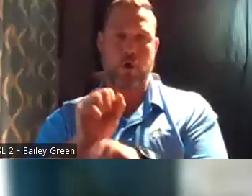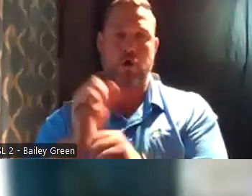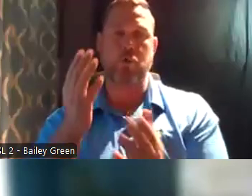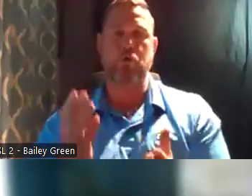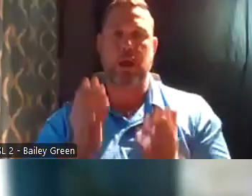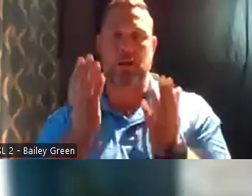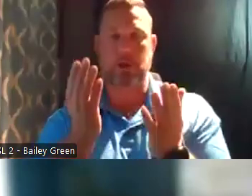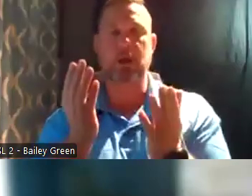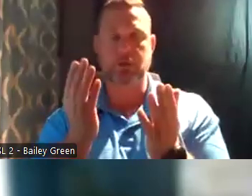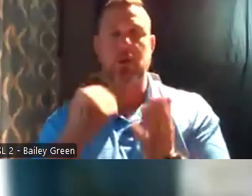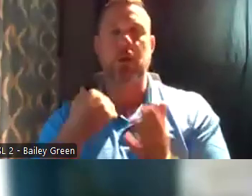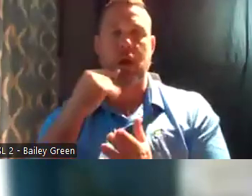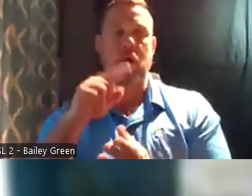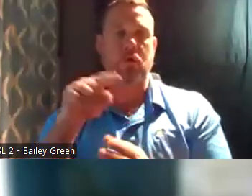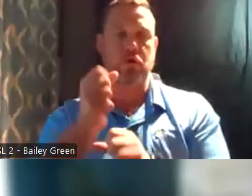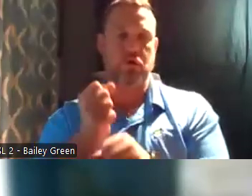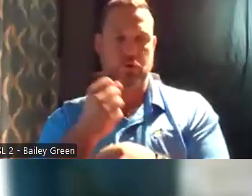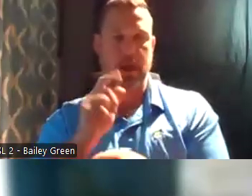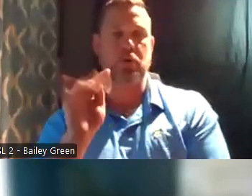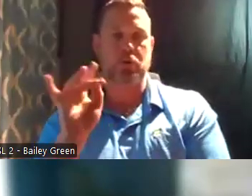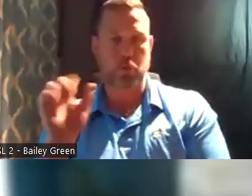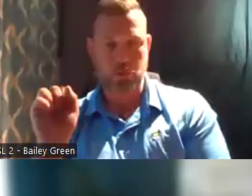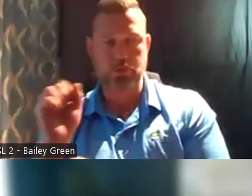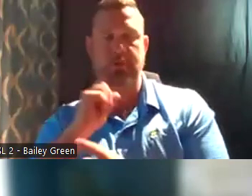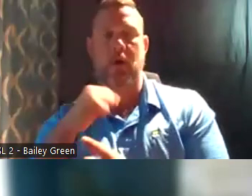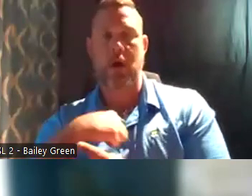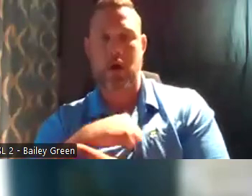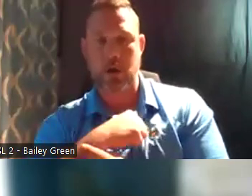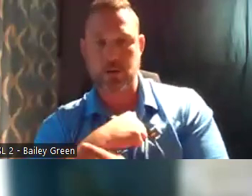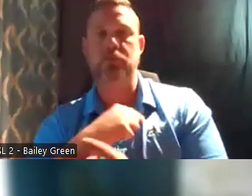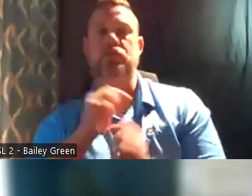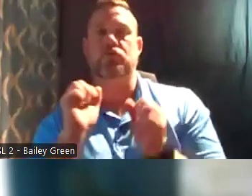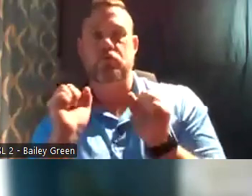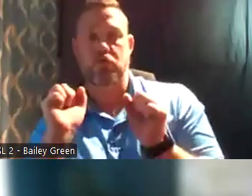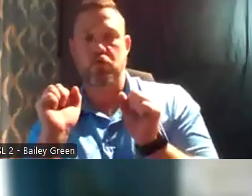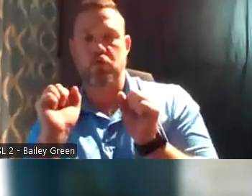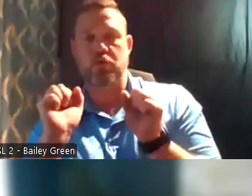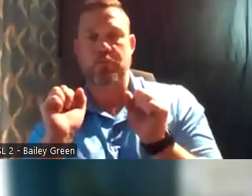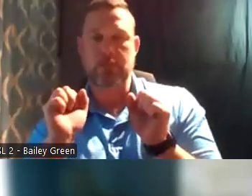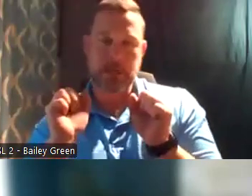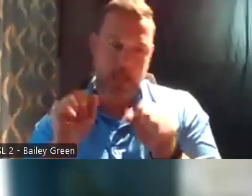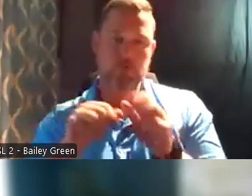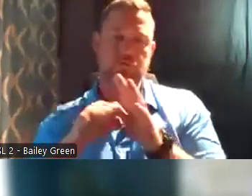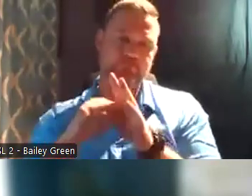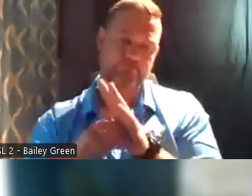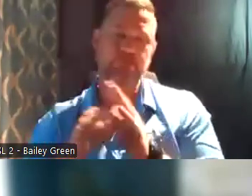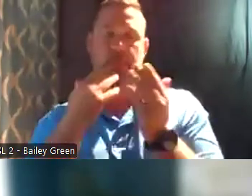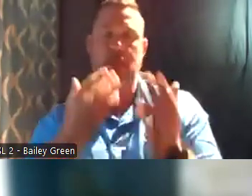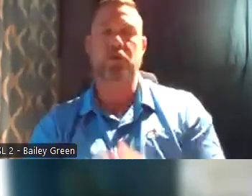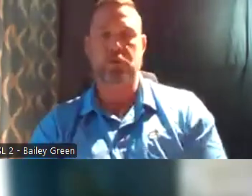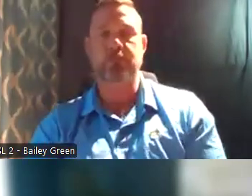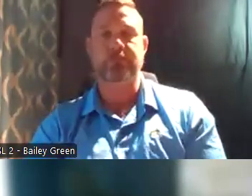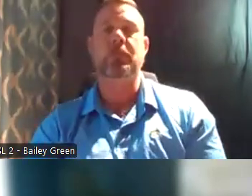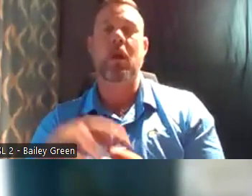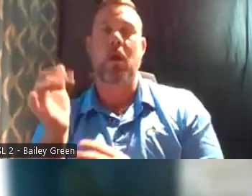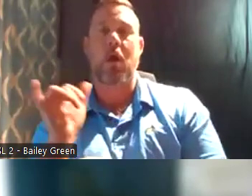recommendations. And I know that you created tools for us to really kind of be able to dig into them. So thank you. I also